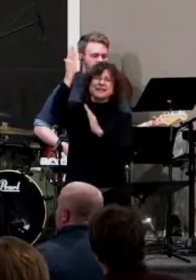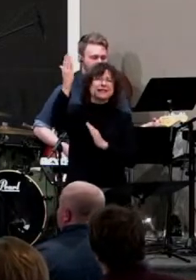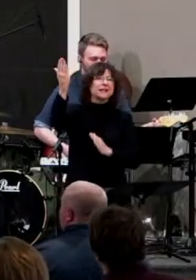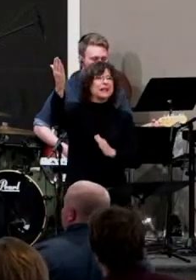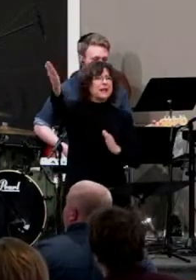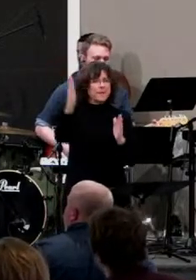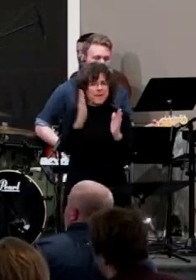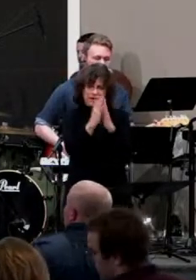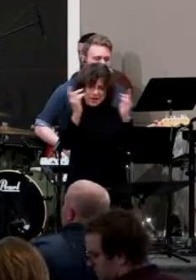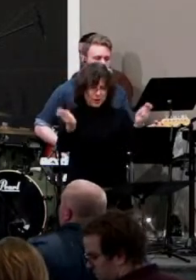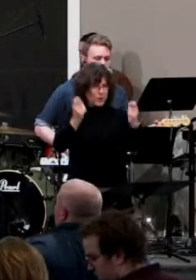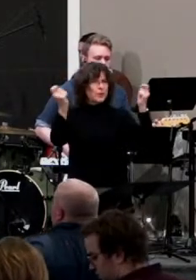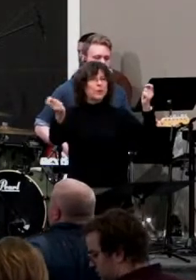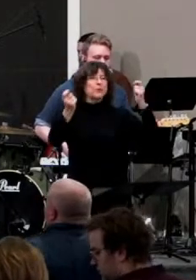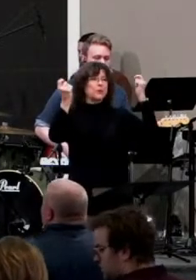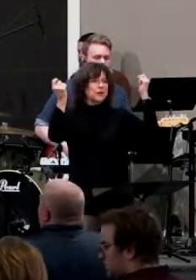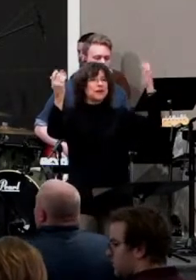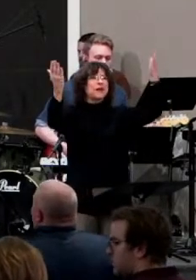Him,